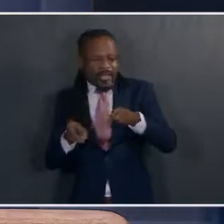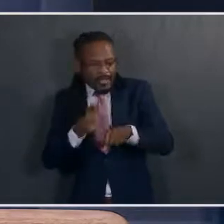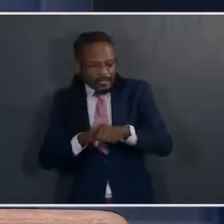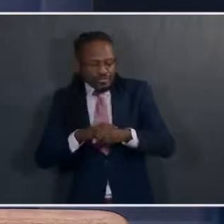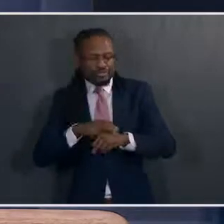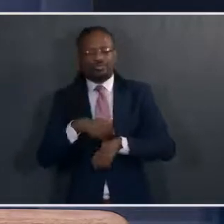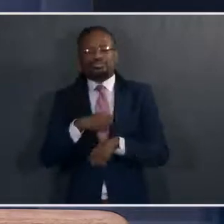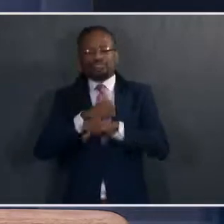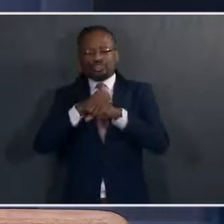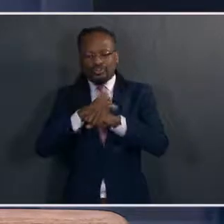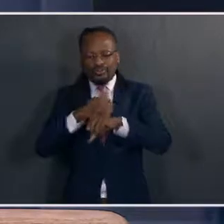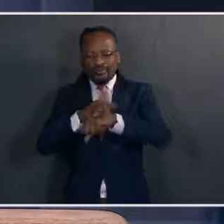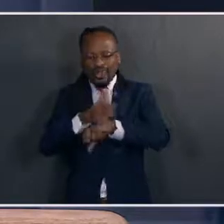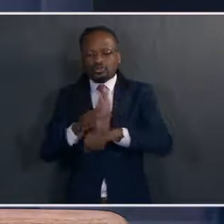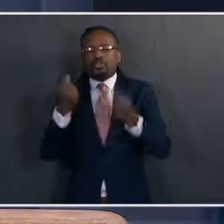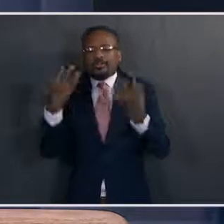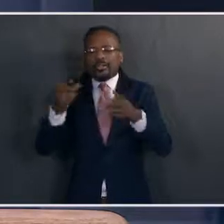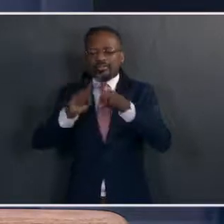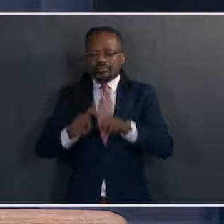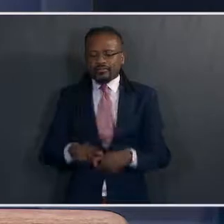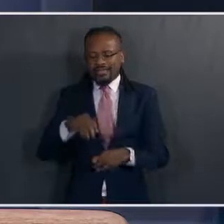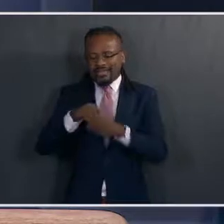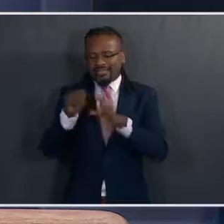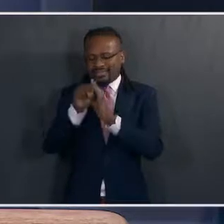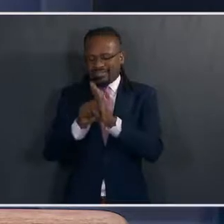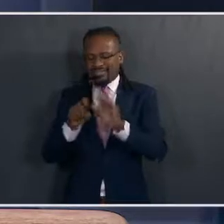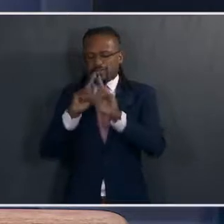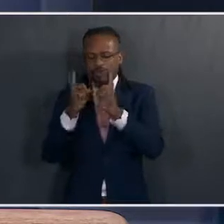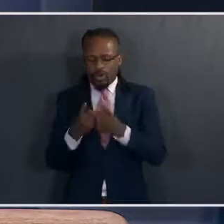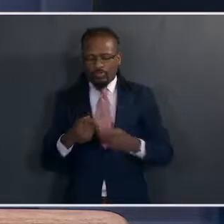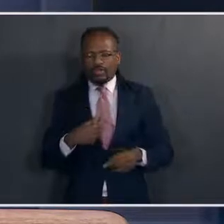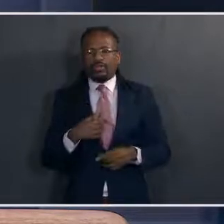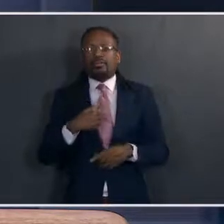State Department. But I'll use this as an opportunity to once again call on